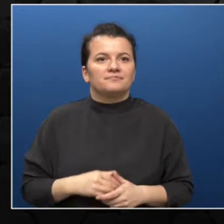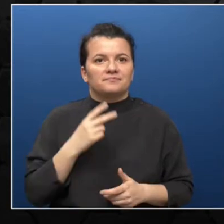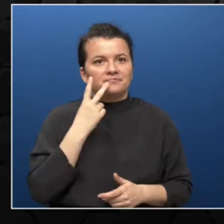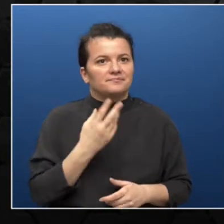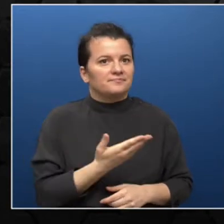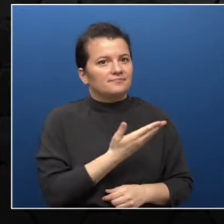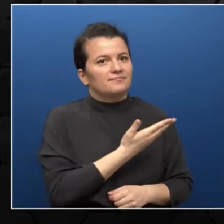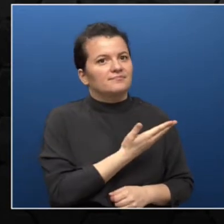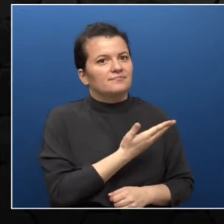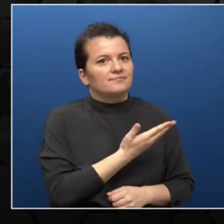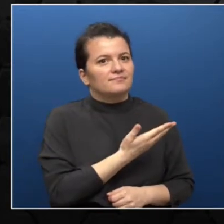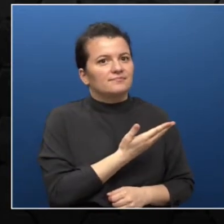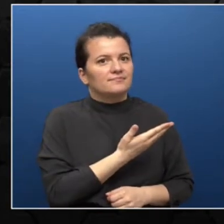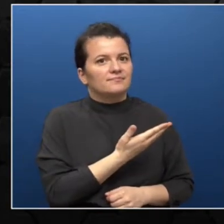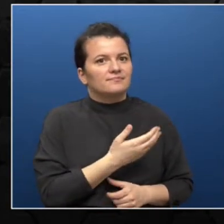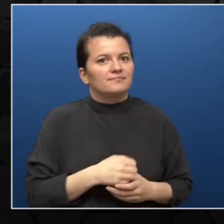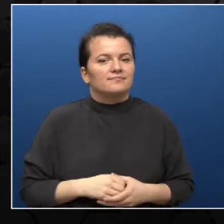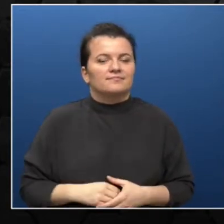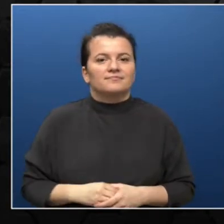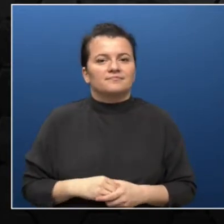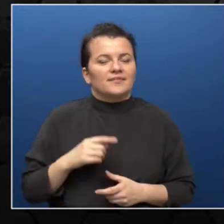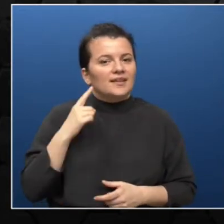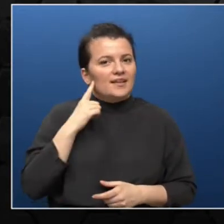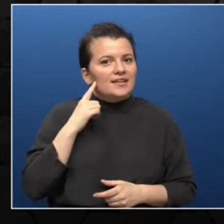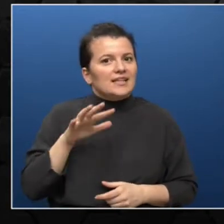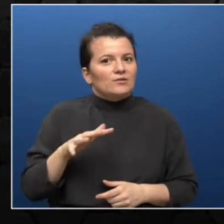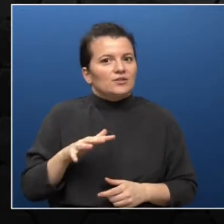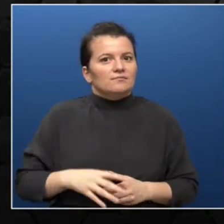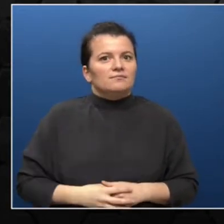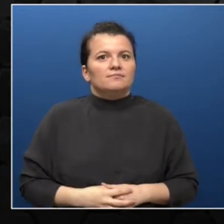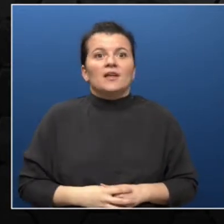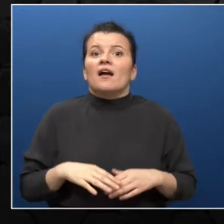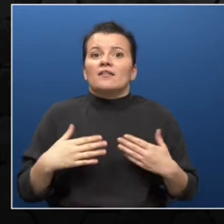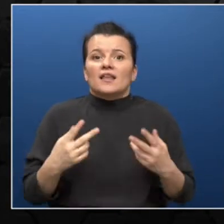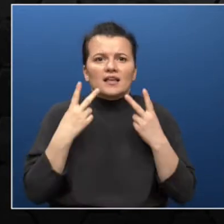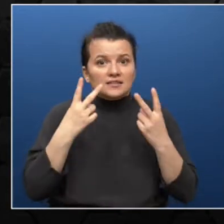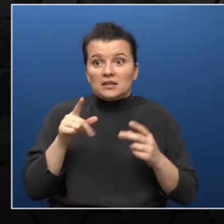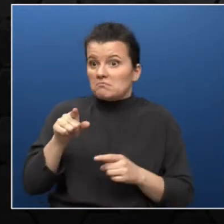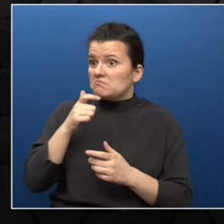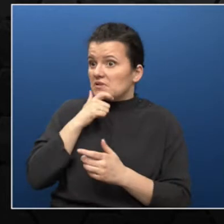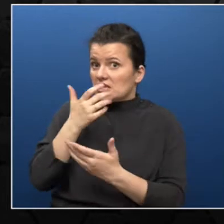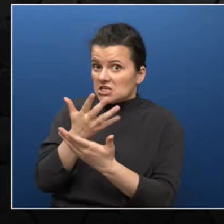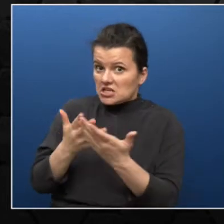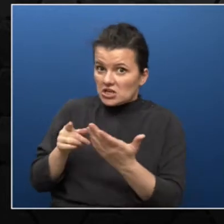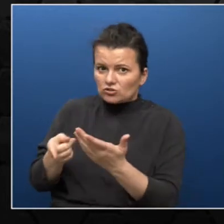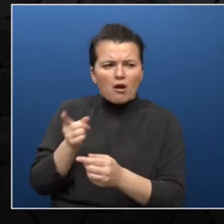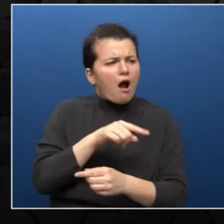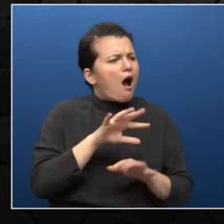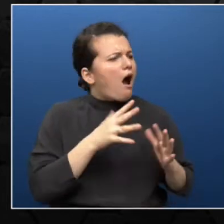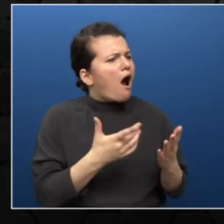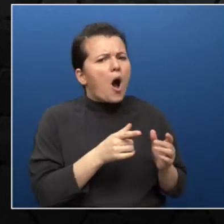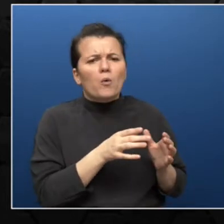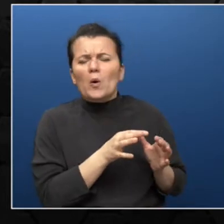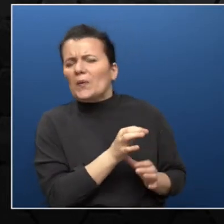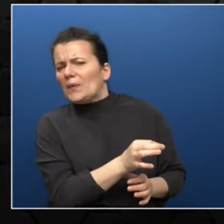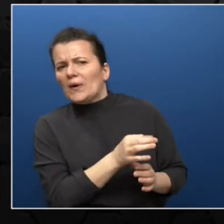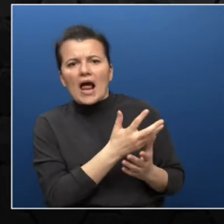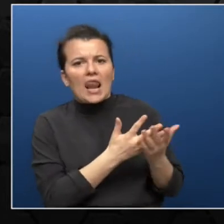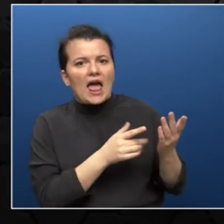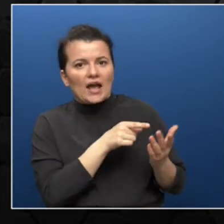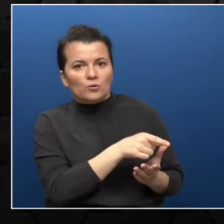how these methods are different from the methods that we use in sentiment analysis for resource-based languages. So let's get